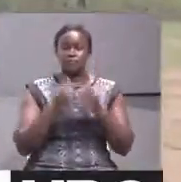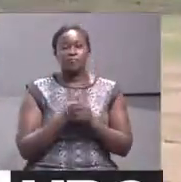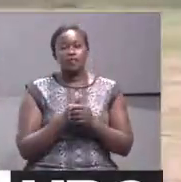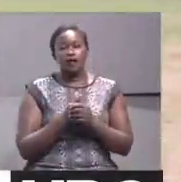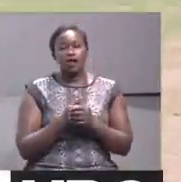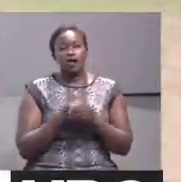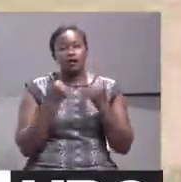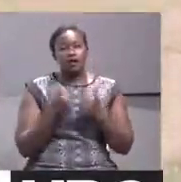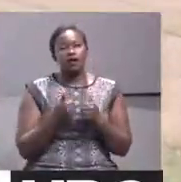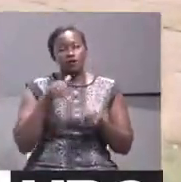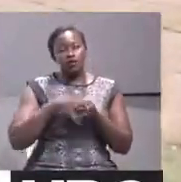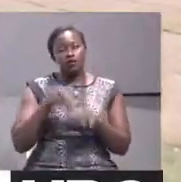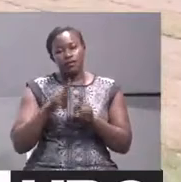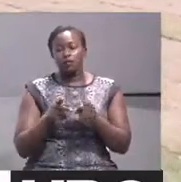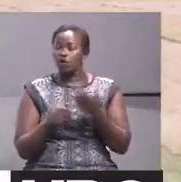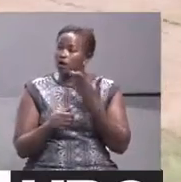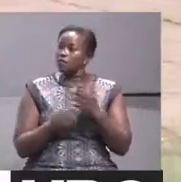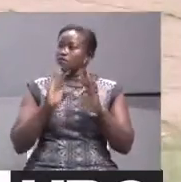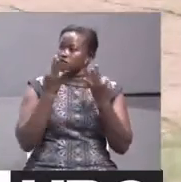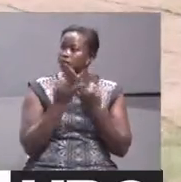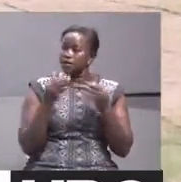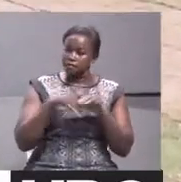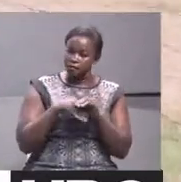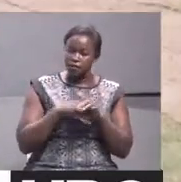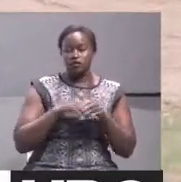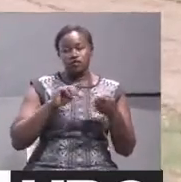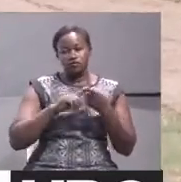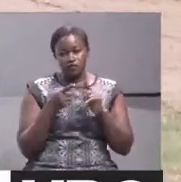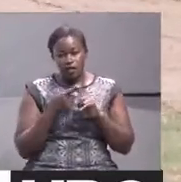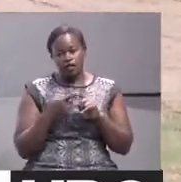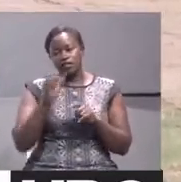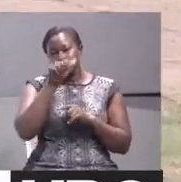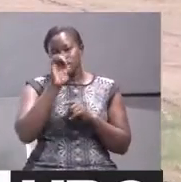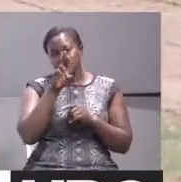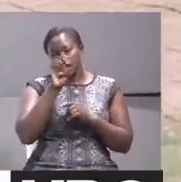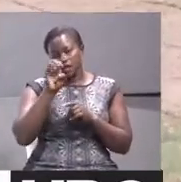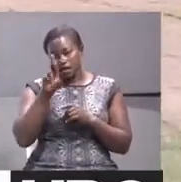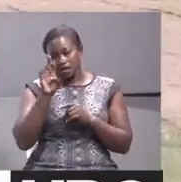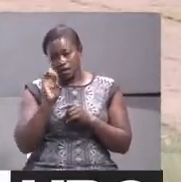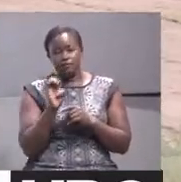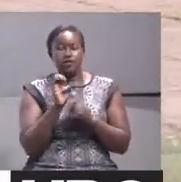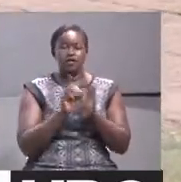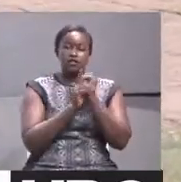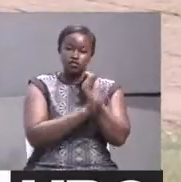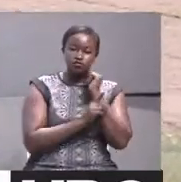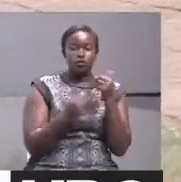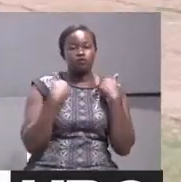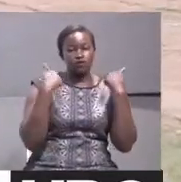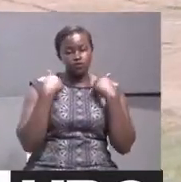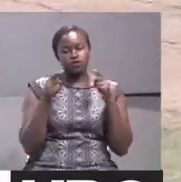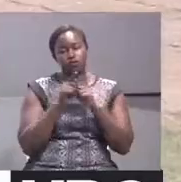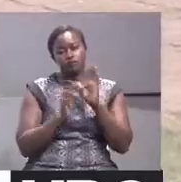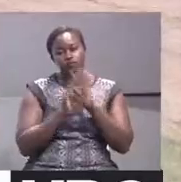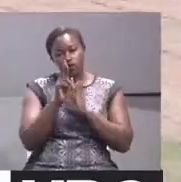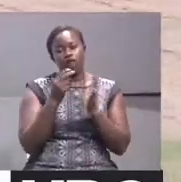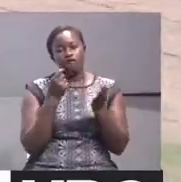Among the attendees were family members, friends, Serere district officials, and representatives from Uganda Athletics